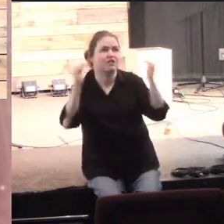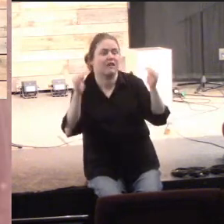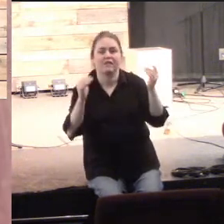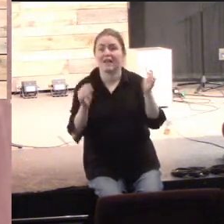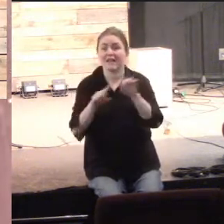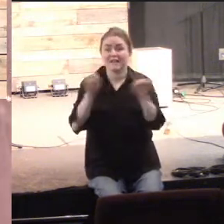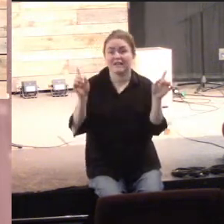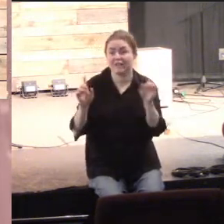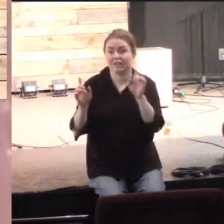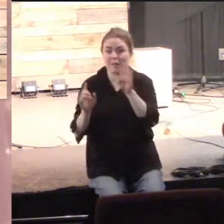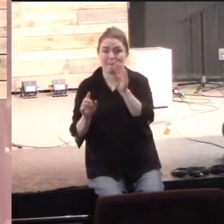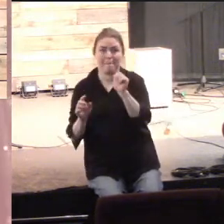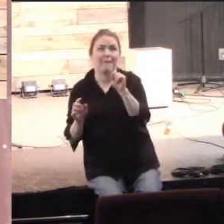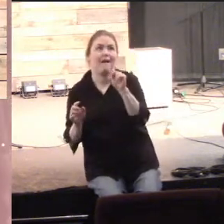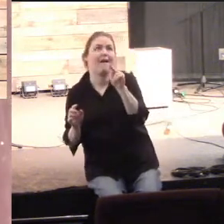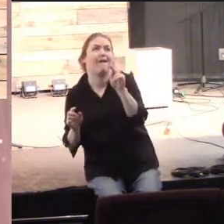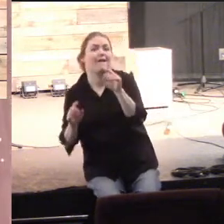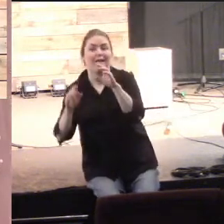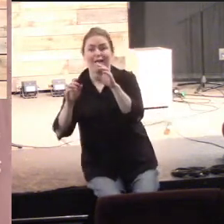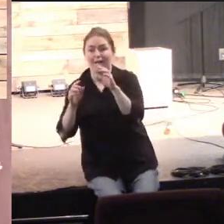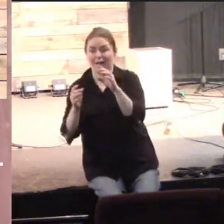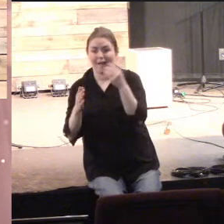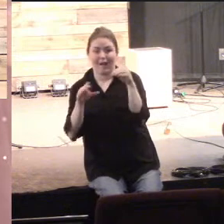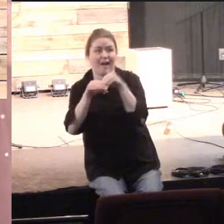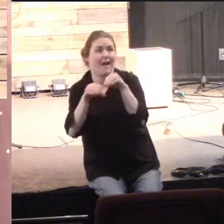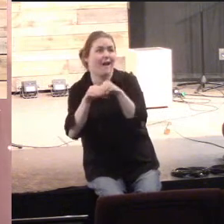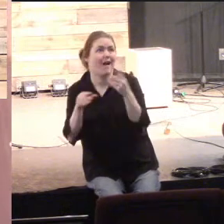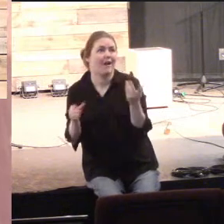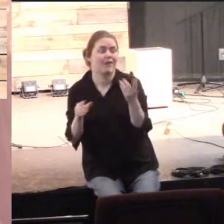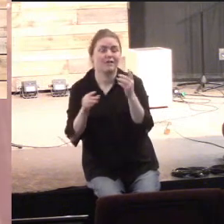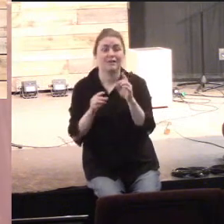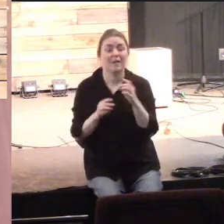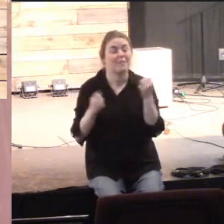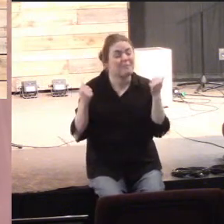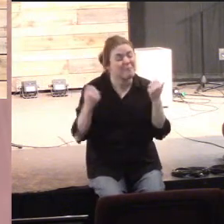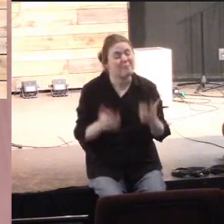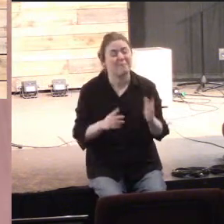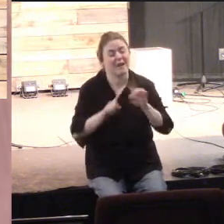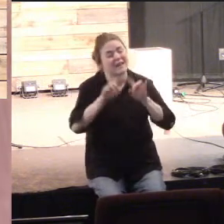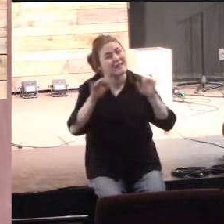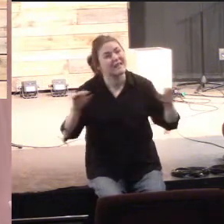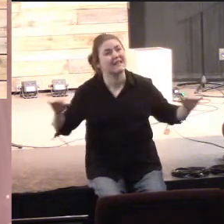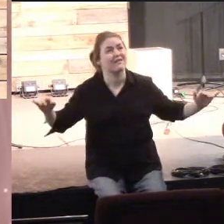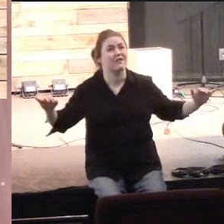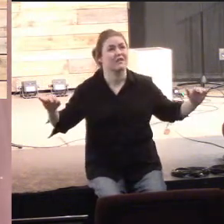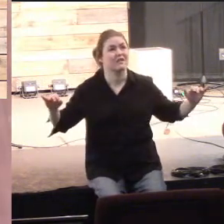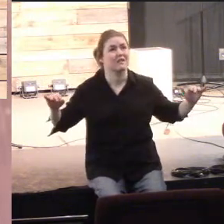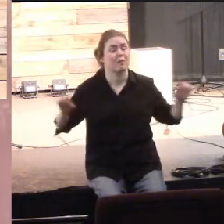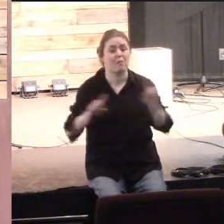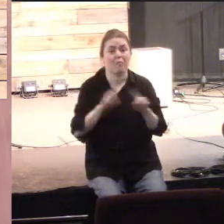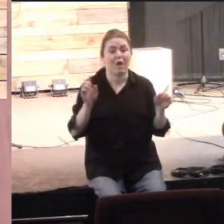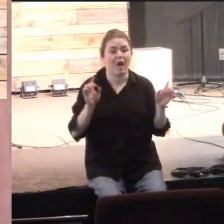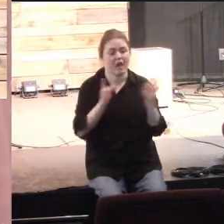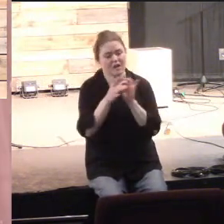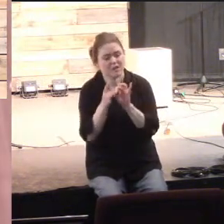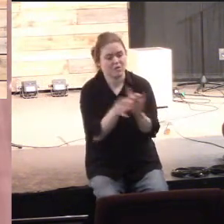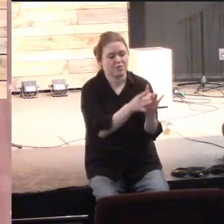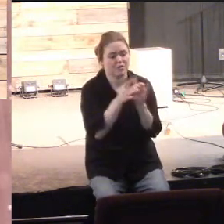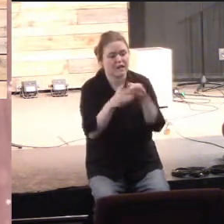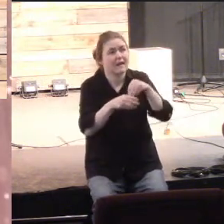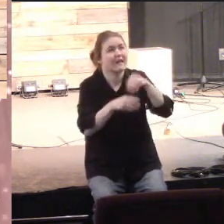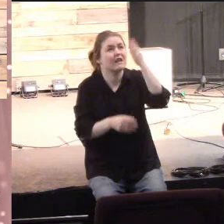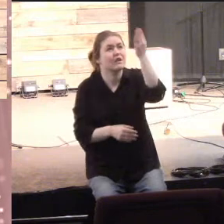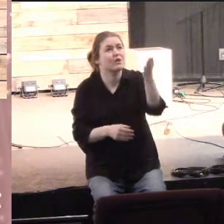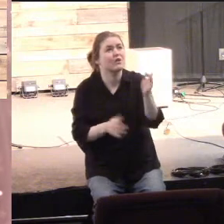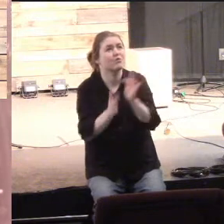bank accounts, God, if you will. There's a lot of differences between us, God, and yet we have this oneness in you, Jesus, and we thank